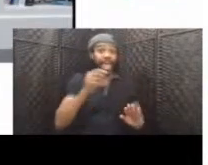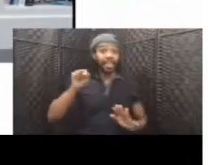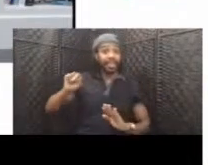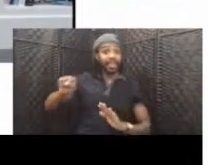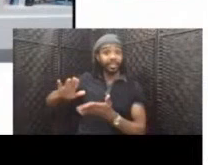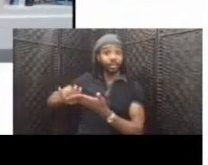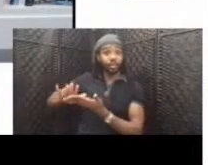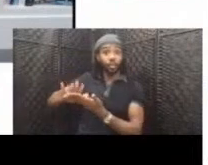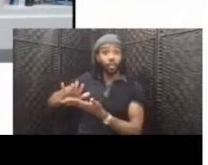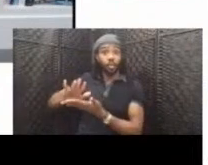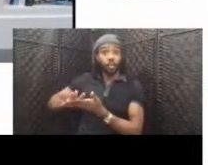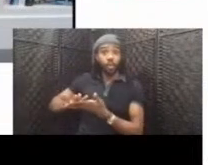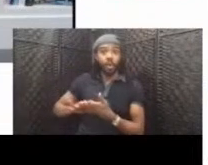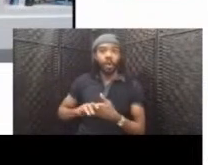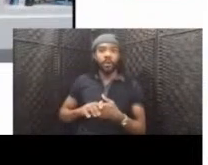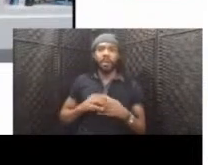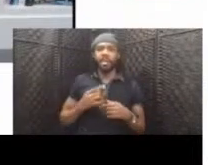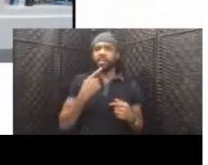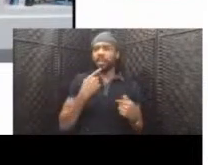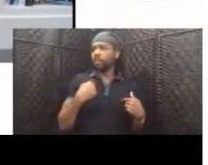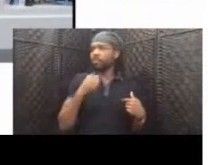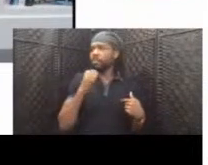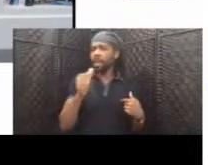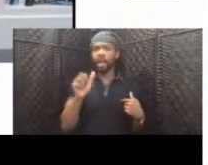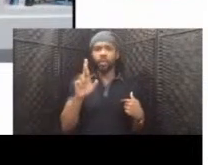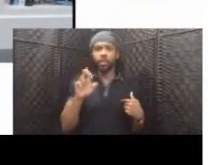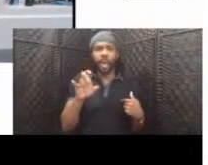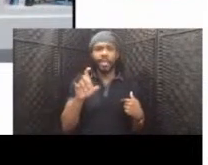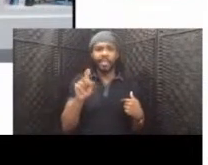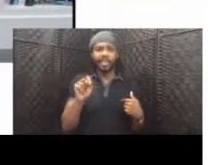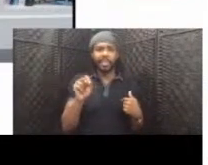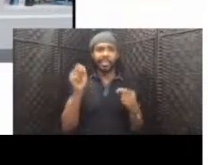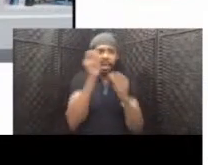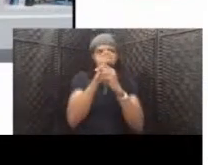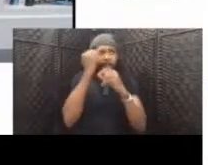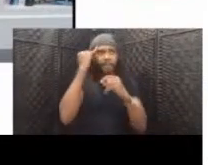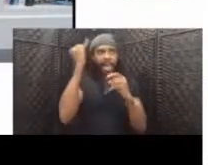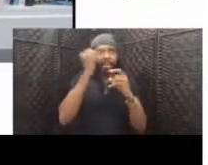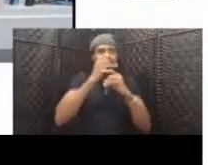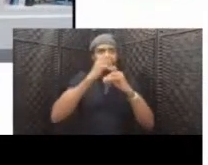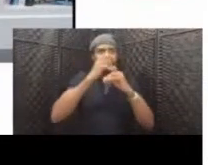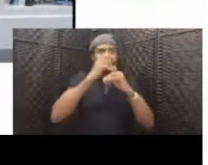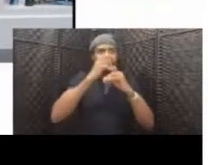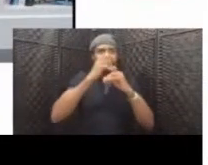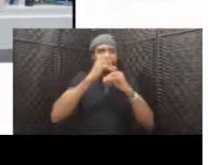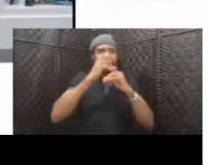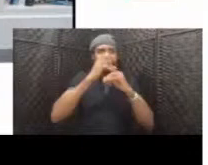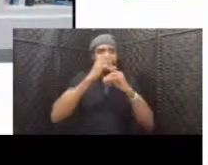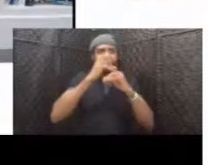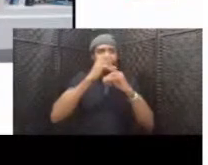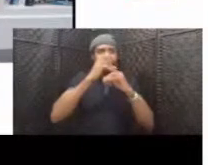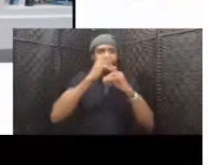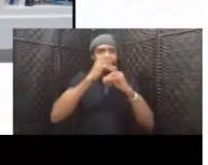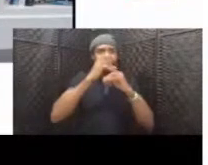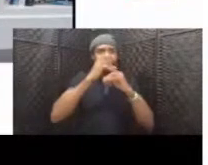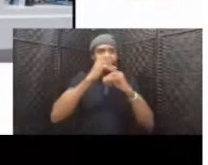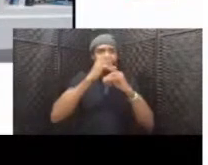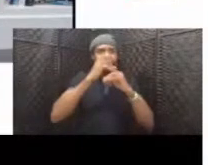happens. imagining themselves as not racist and imagining themselves as seeking to protect our